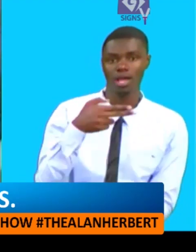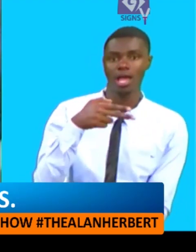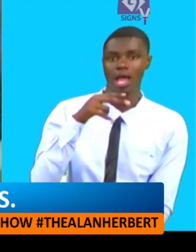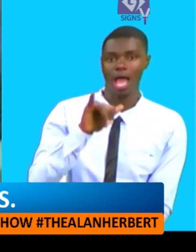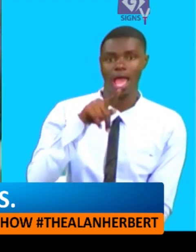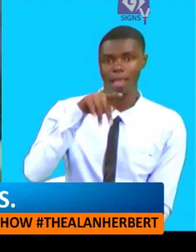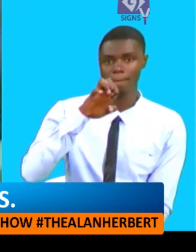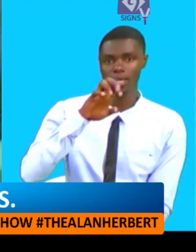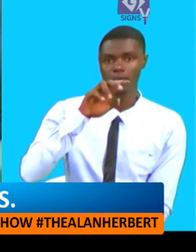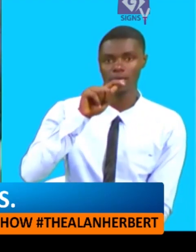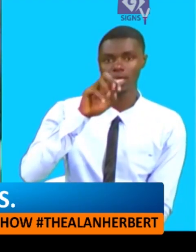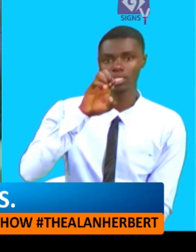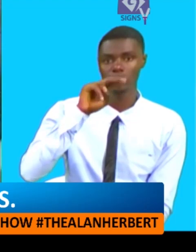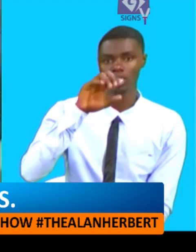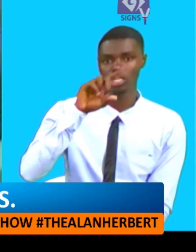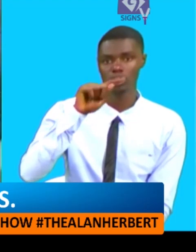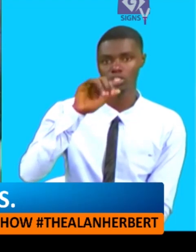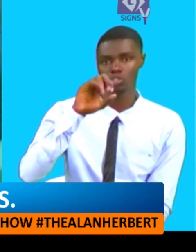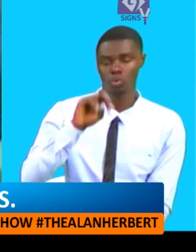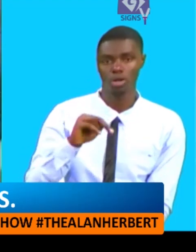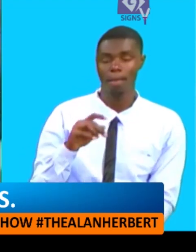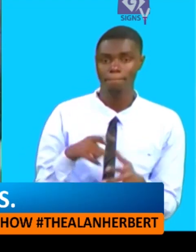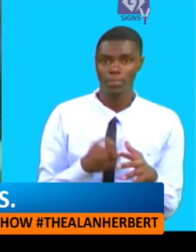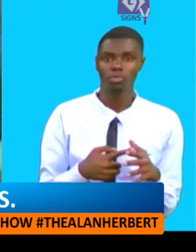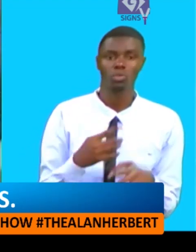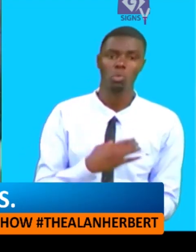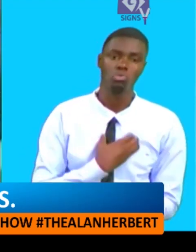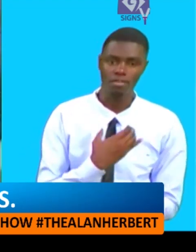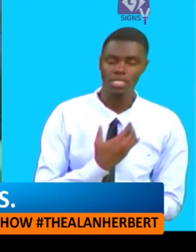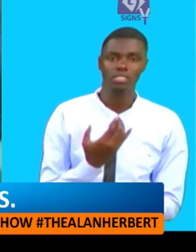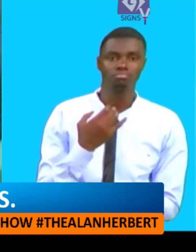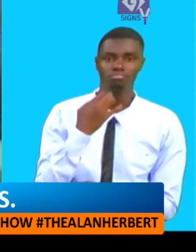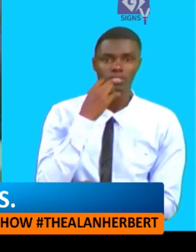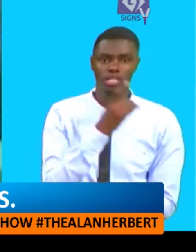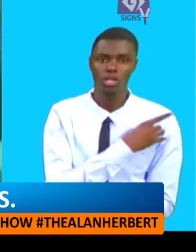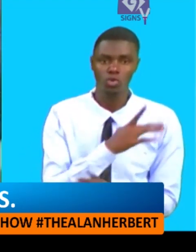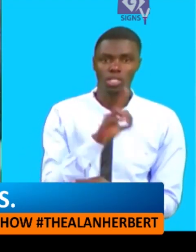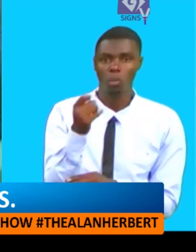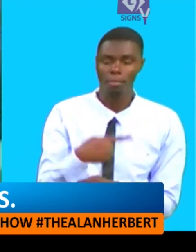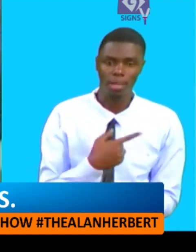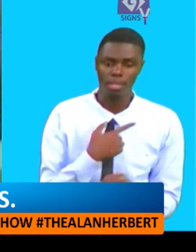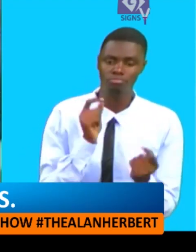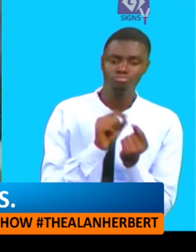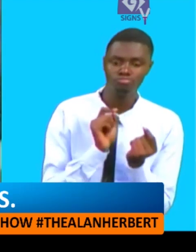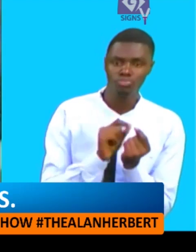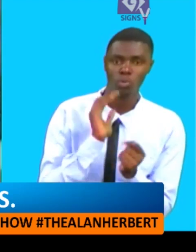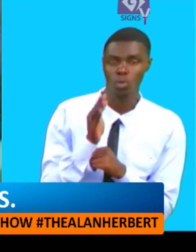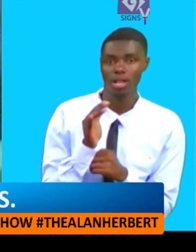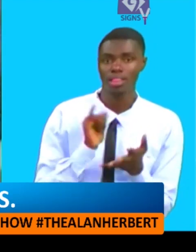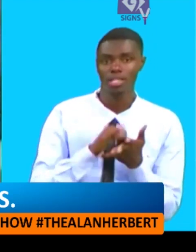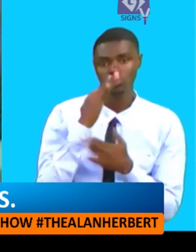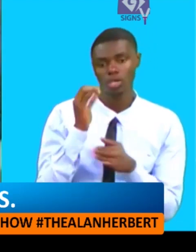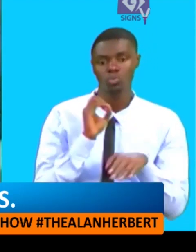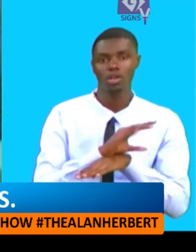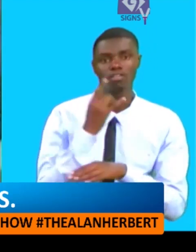hypertension or diabetes, you need to be visiting a physician at least once every month. You get your medication, you get some tests done. So that's why we